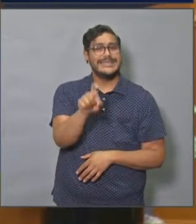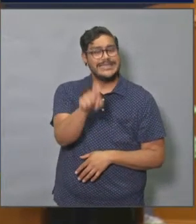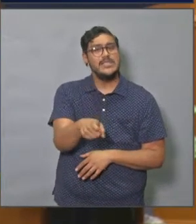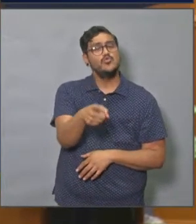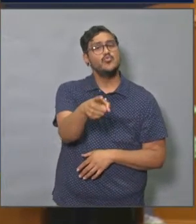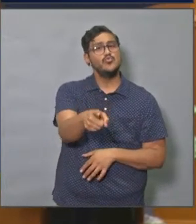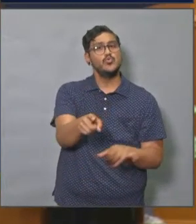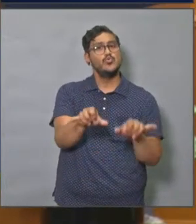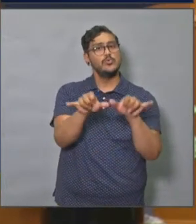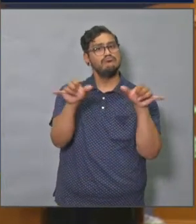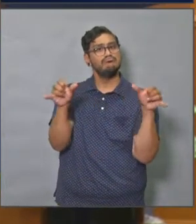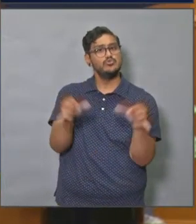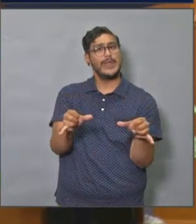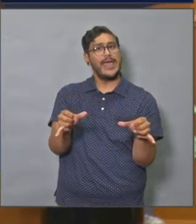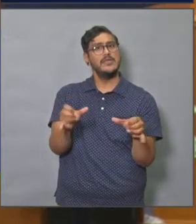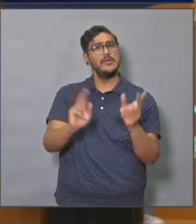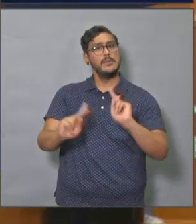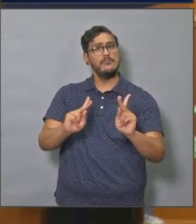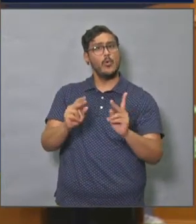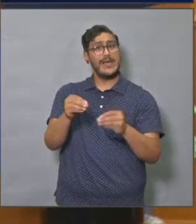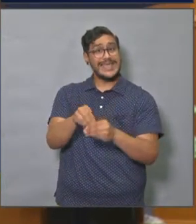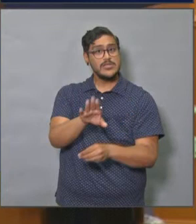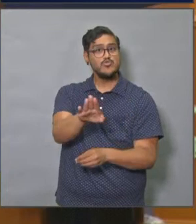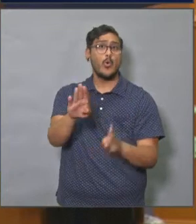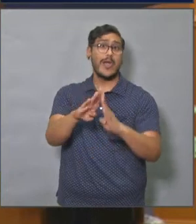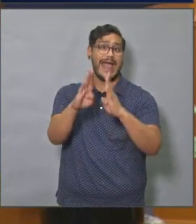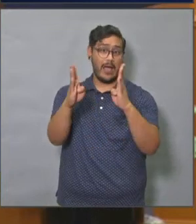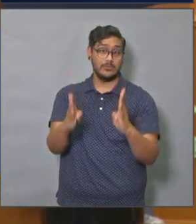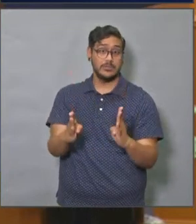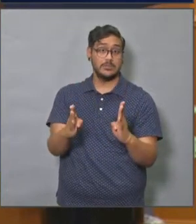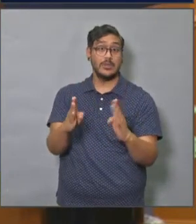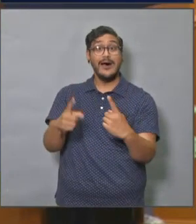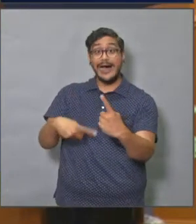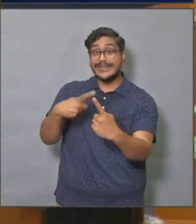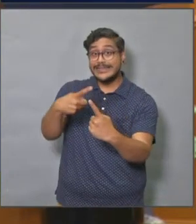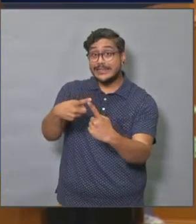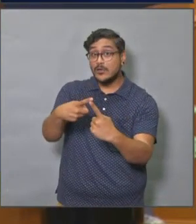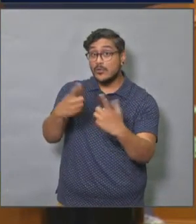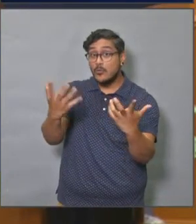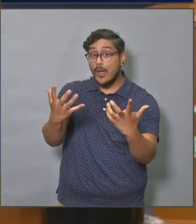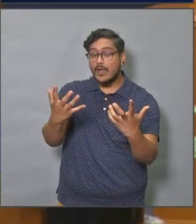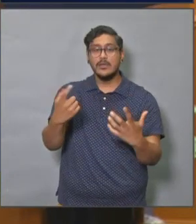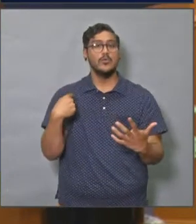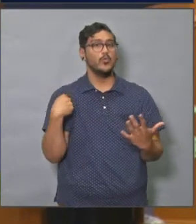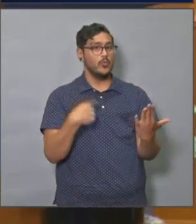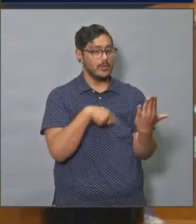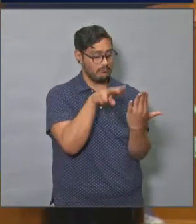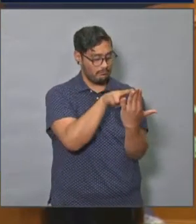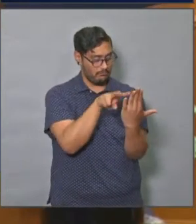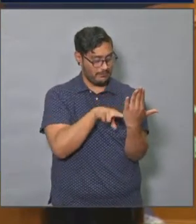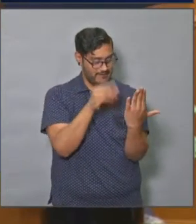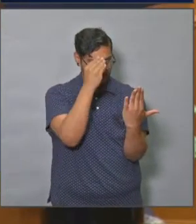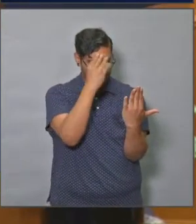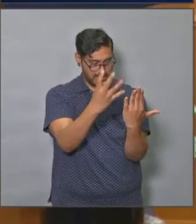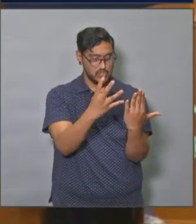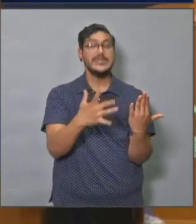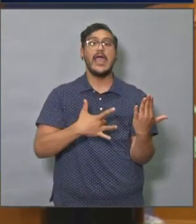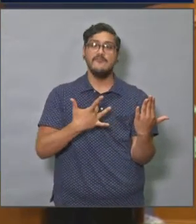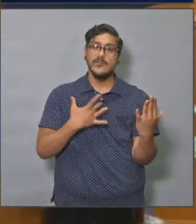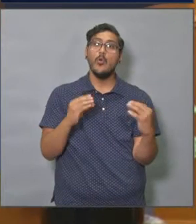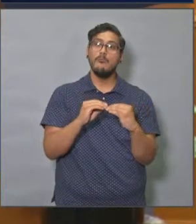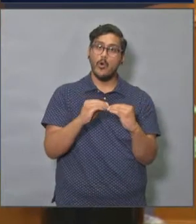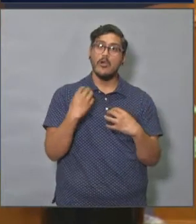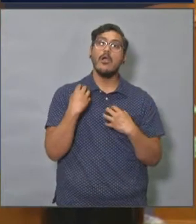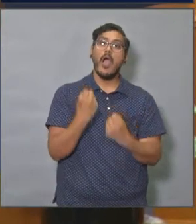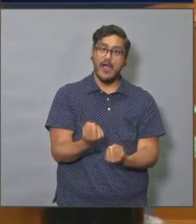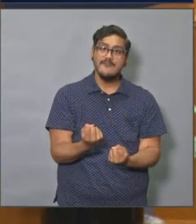remain with the members of your household until, again, we look at our data and we feel more confident that there can be a little